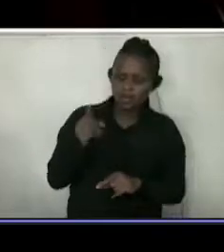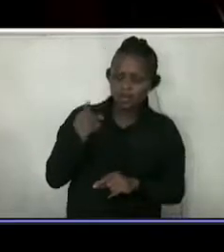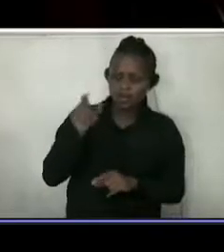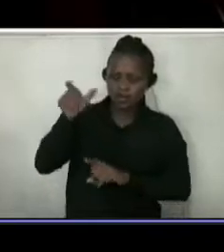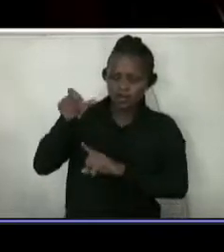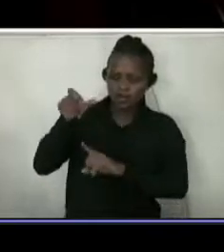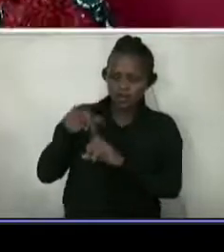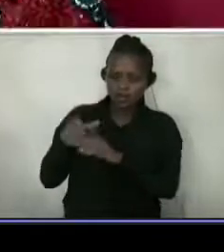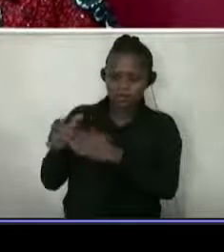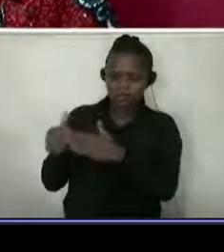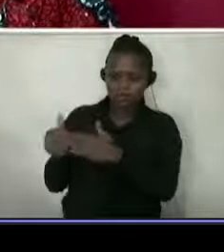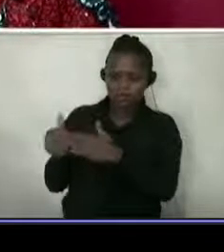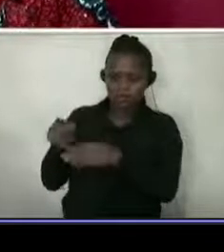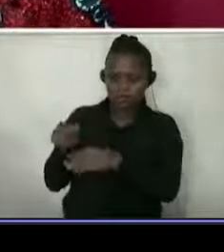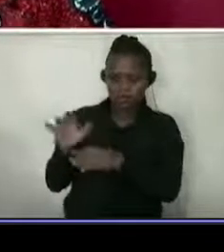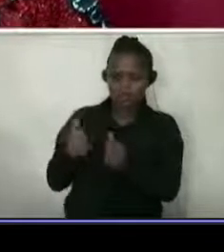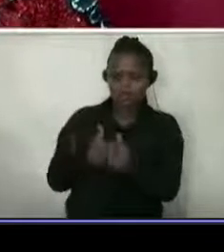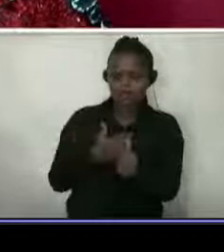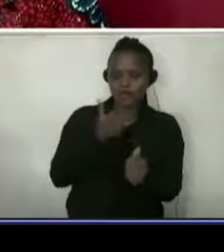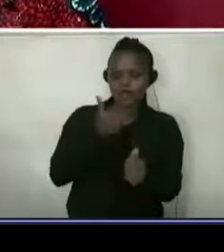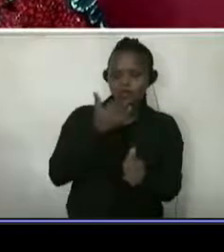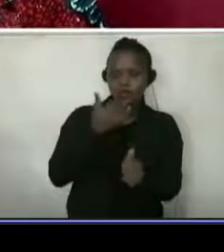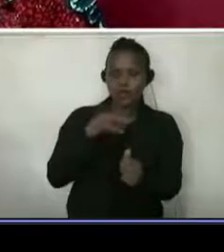thank you so much.